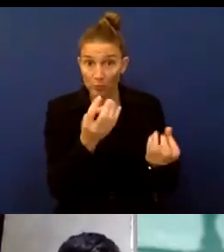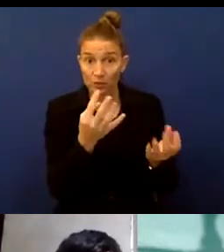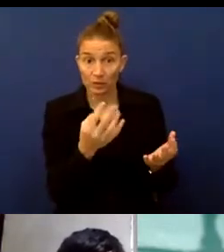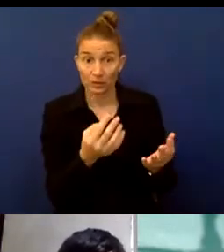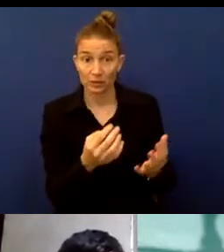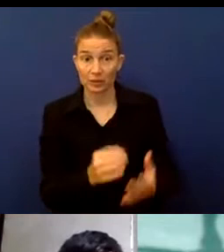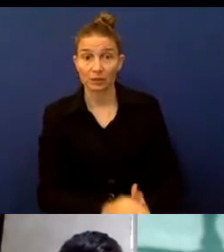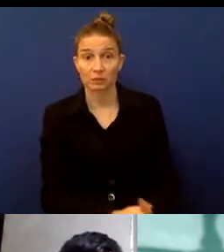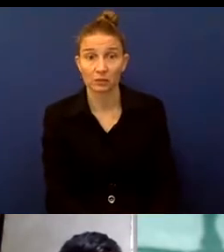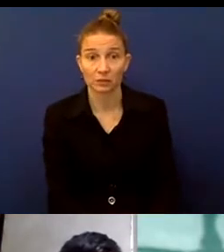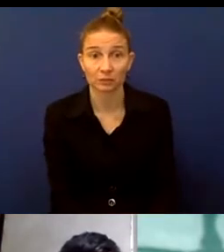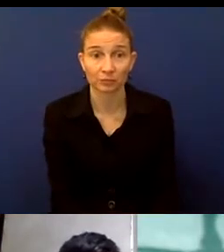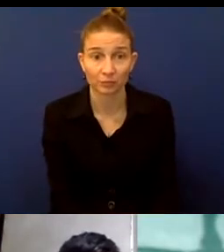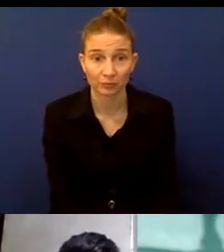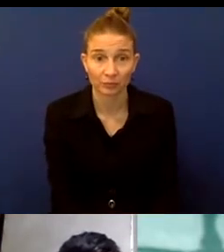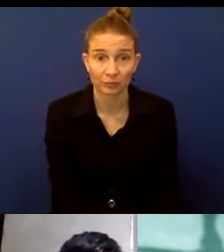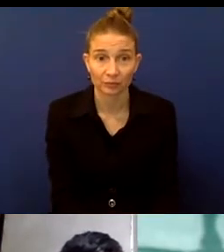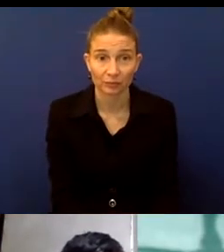the third issue was